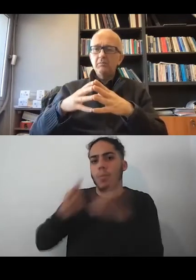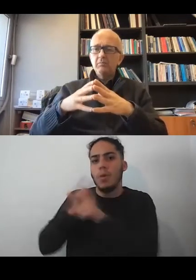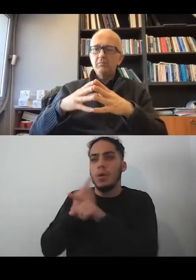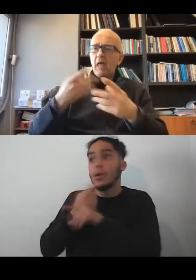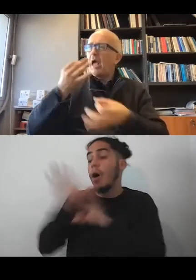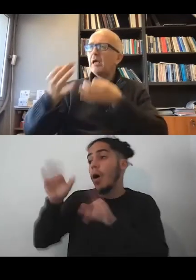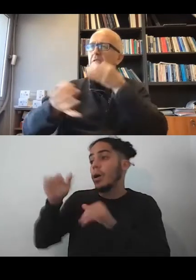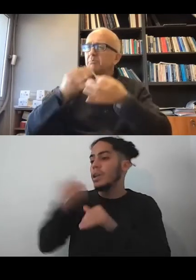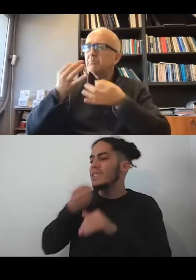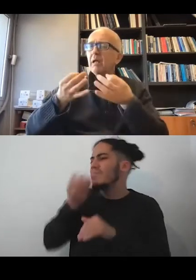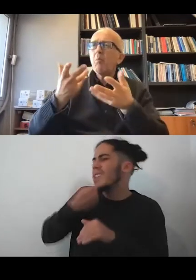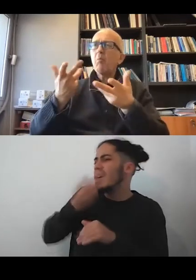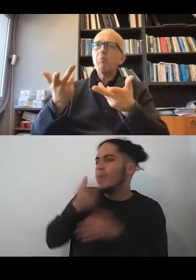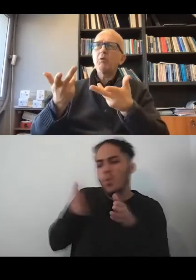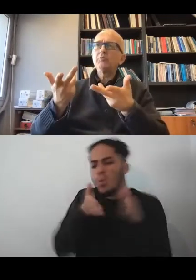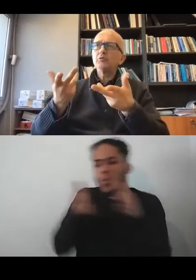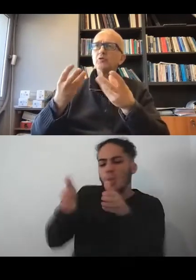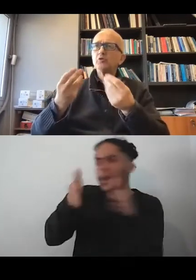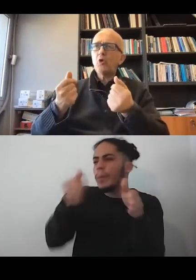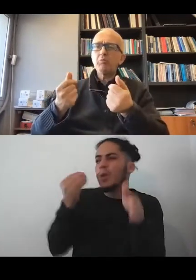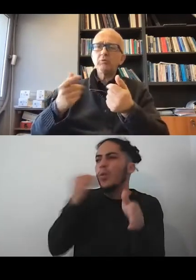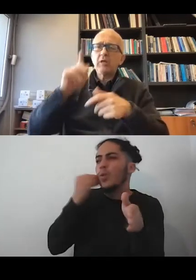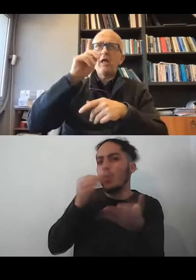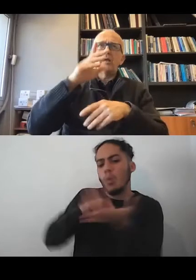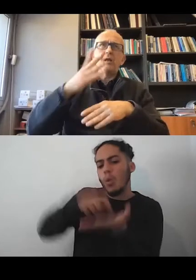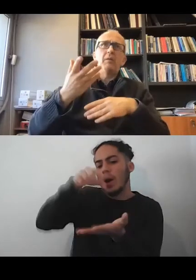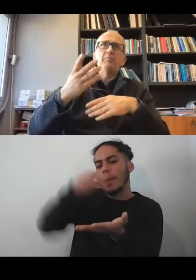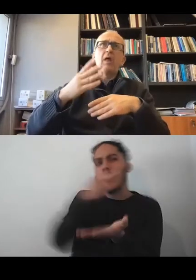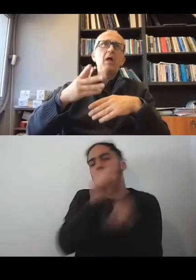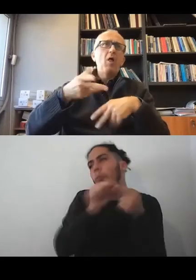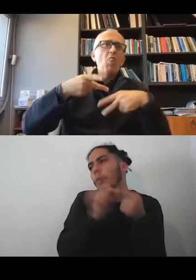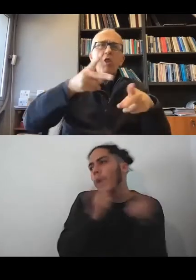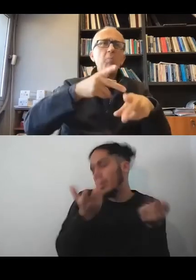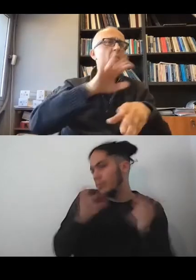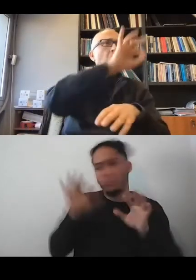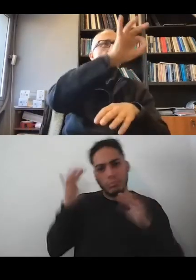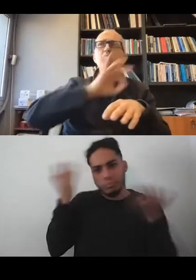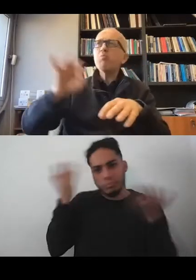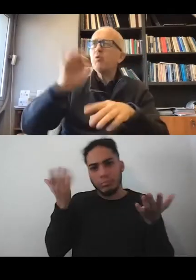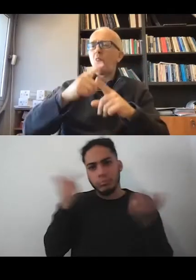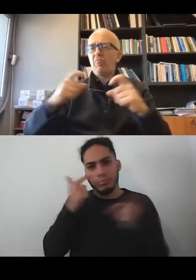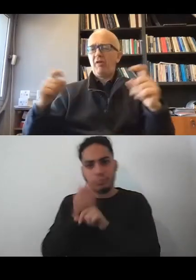the way to a certain, well, building or whatever.